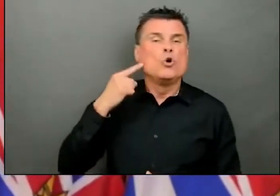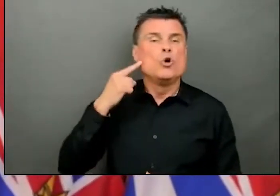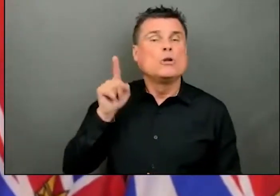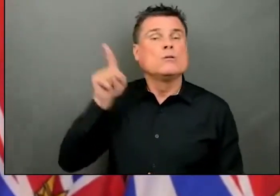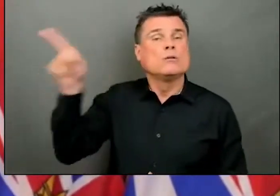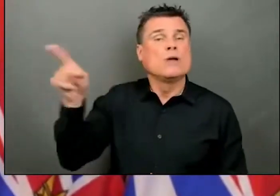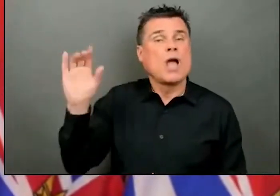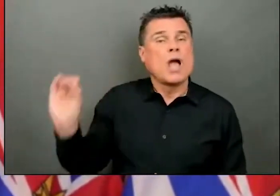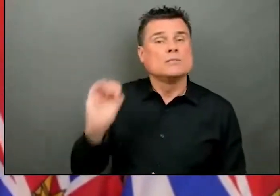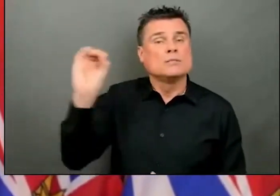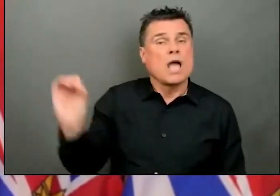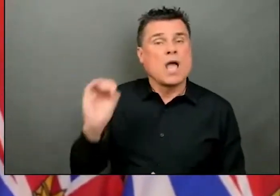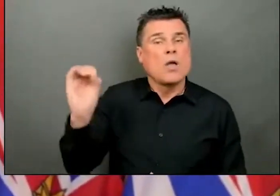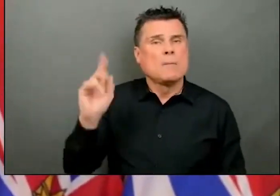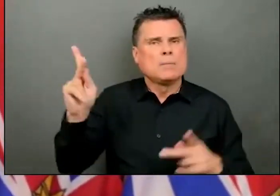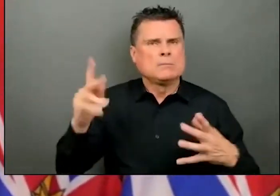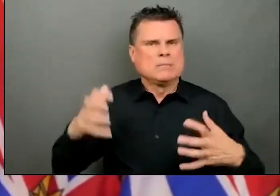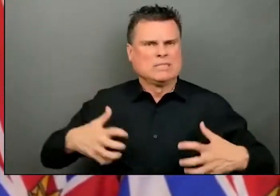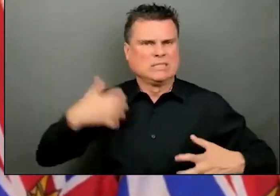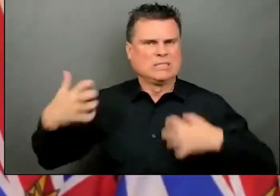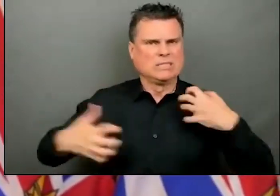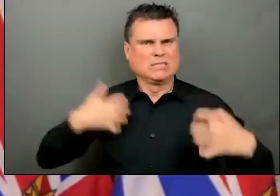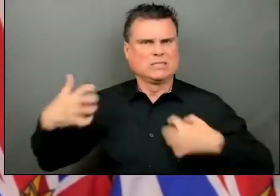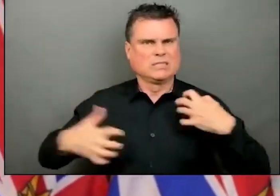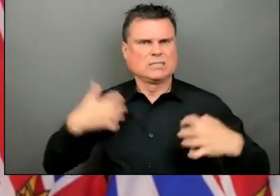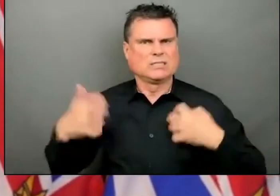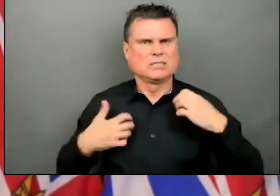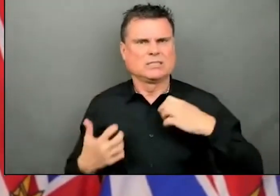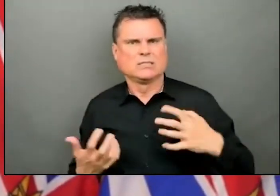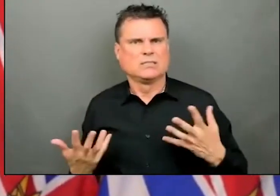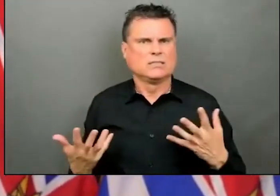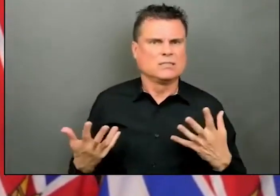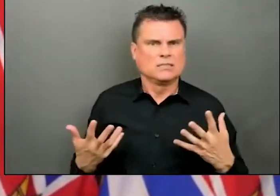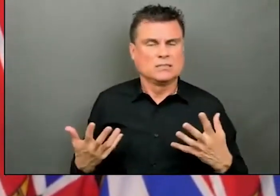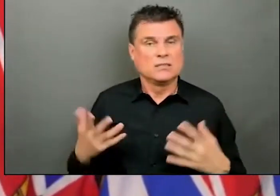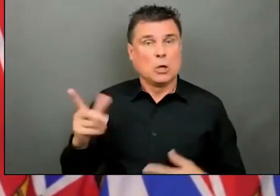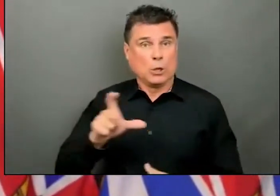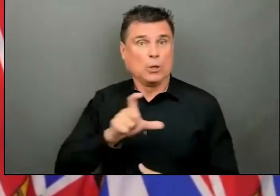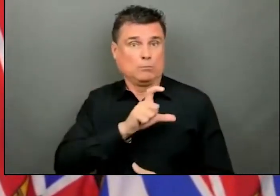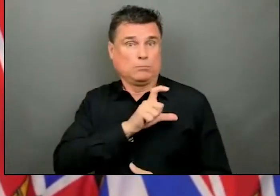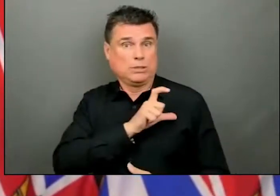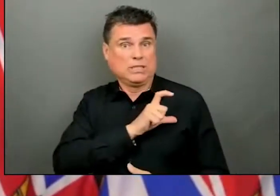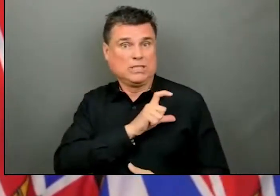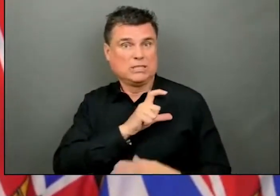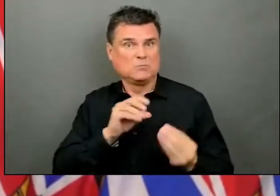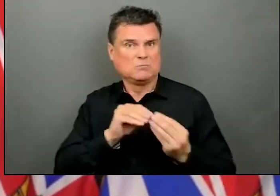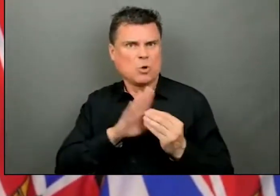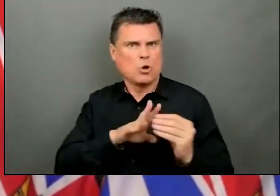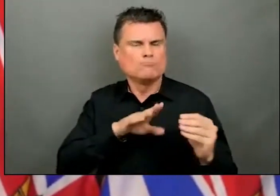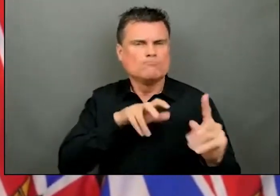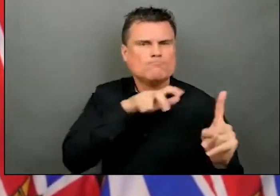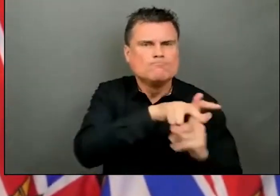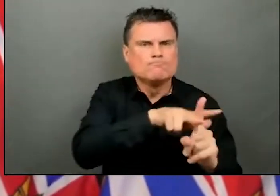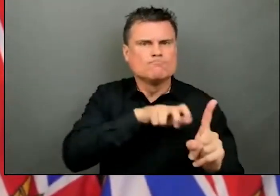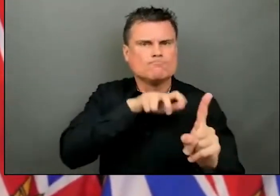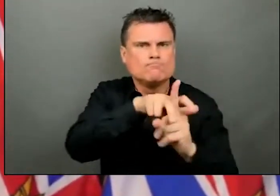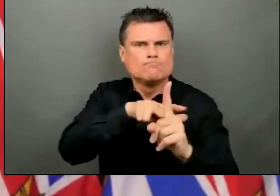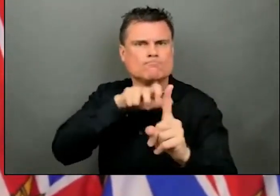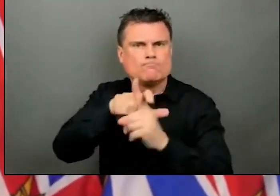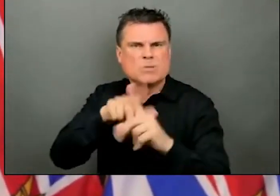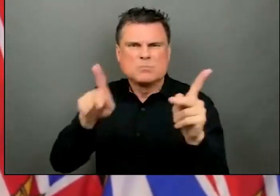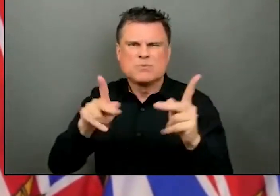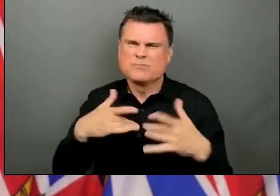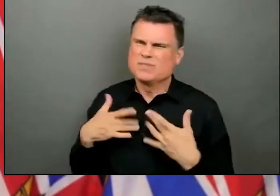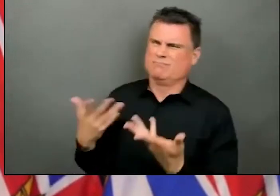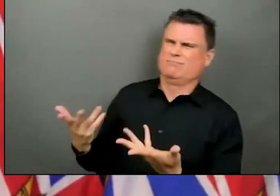the police are saying a lot of this is unenforceable. So how do you envision this is going to work? Well, we